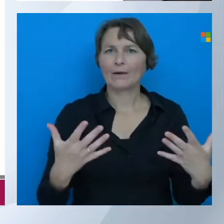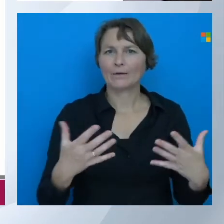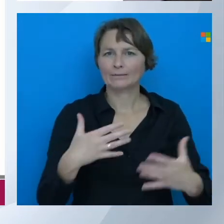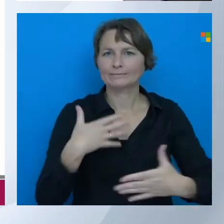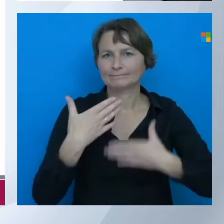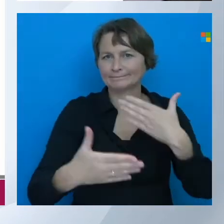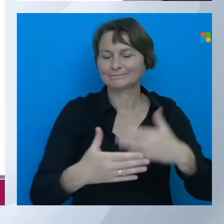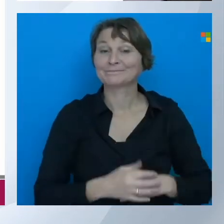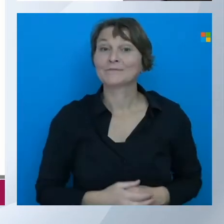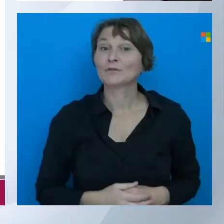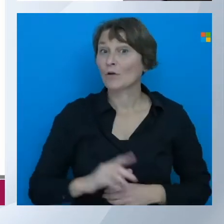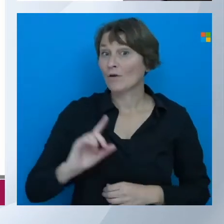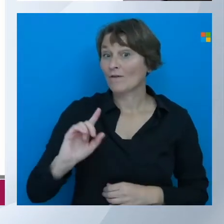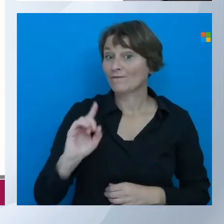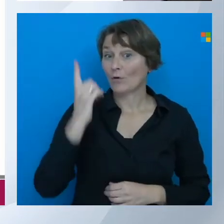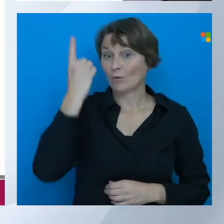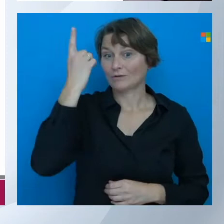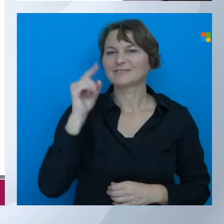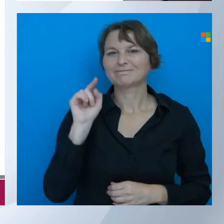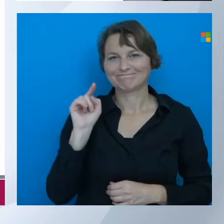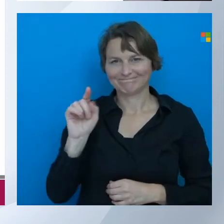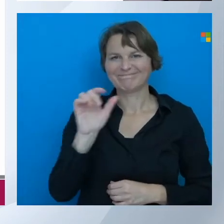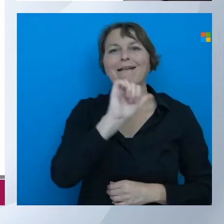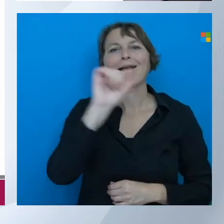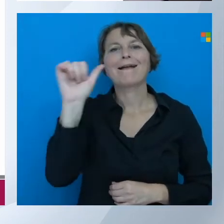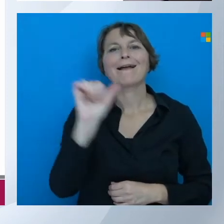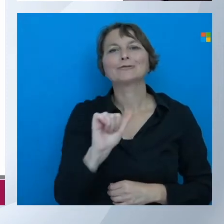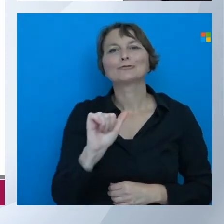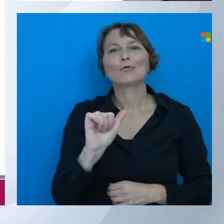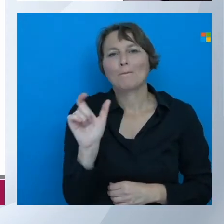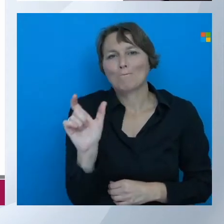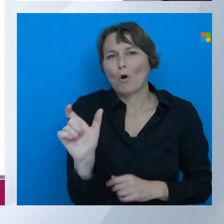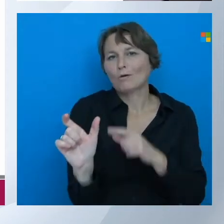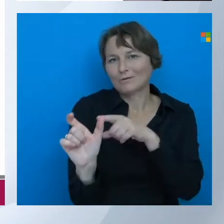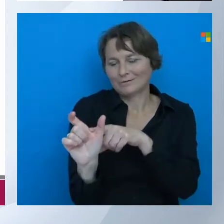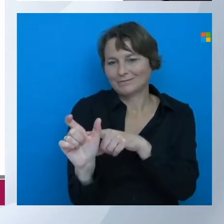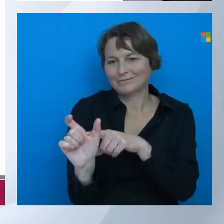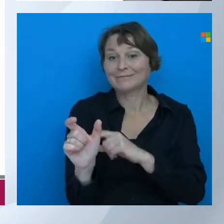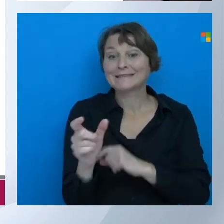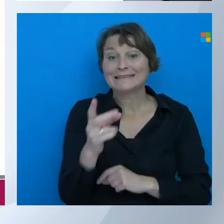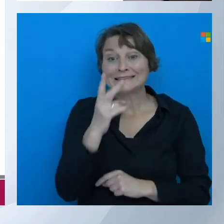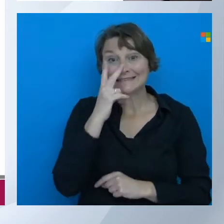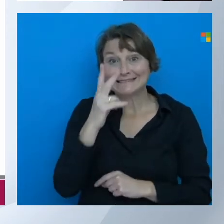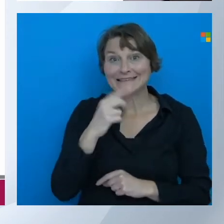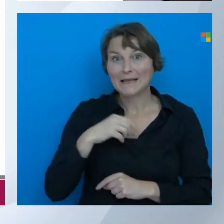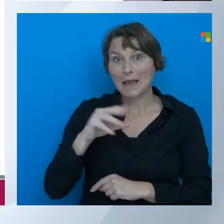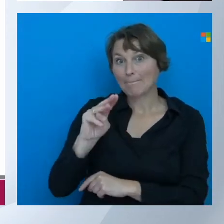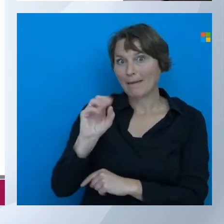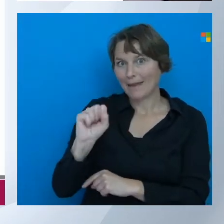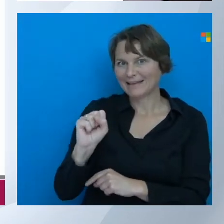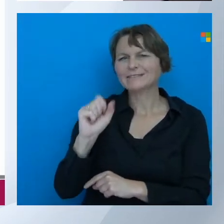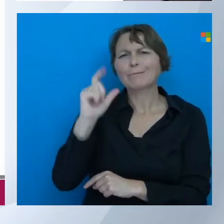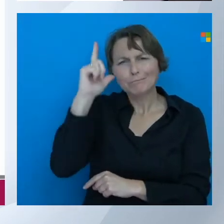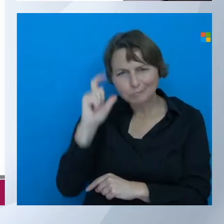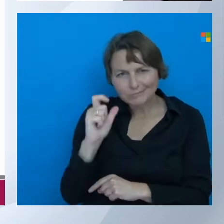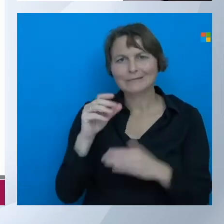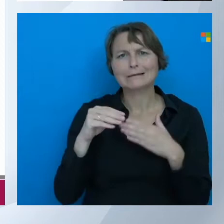that Azure module. If you look at the quick start guides from Microsoft, it basically tells you to use